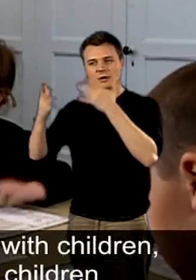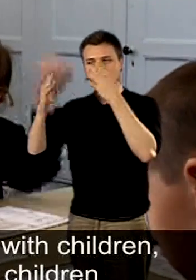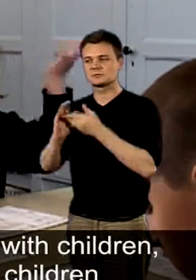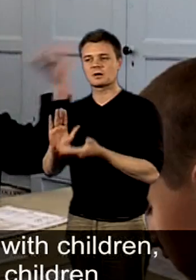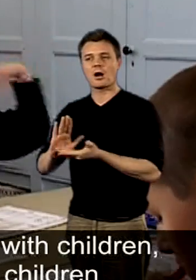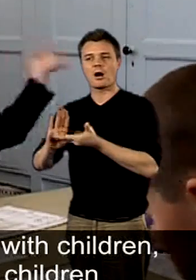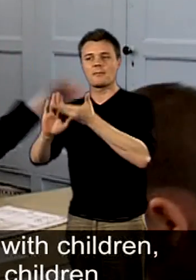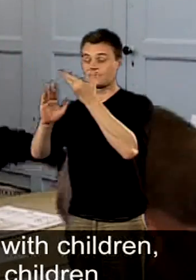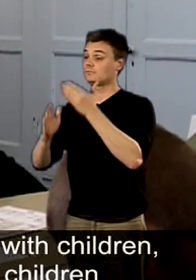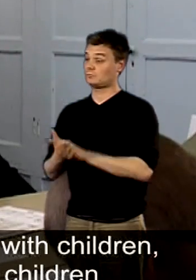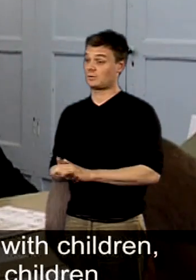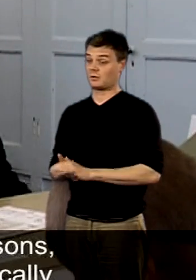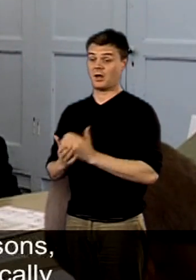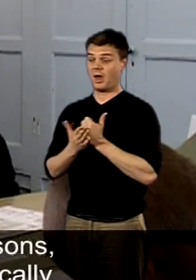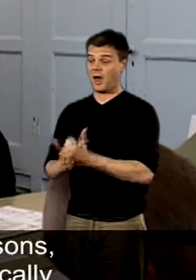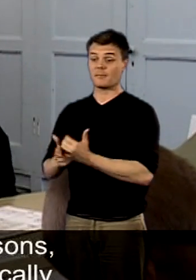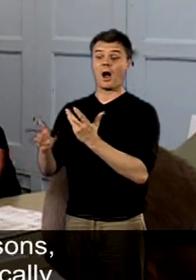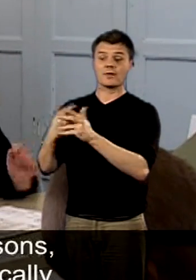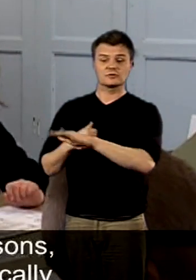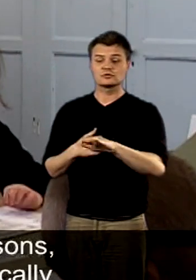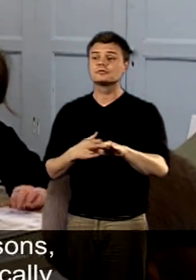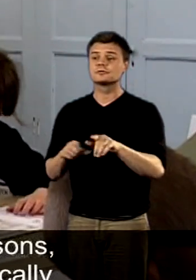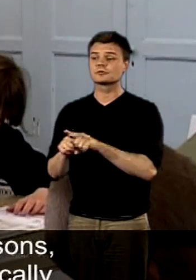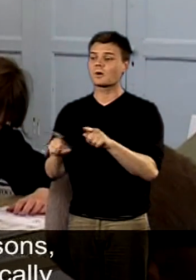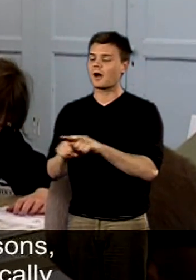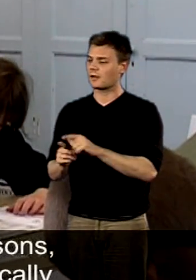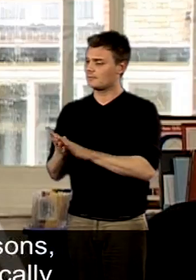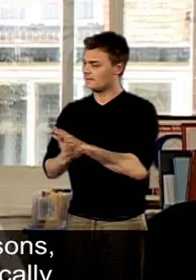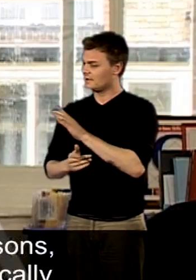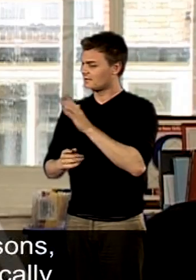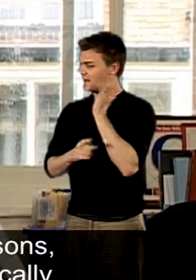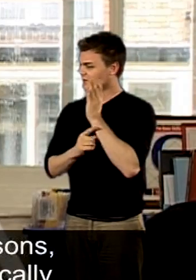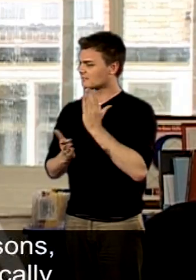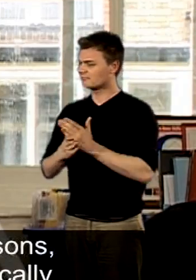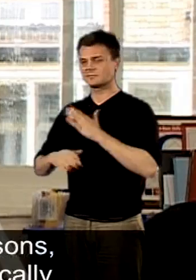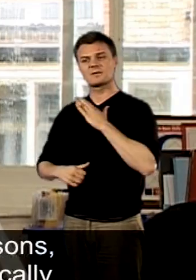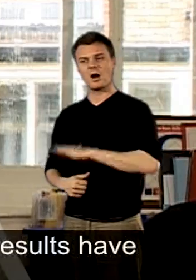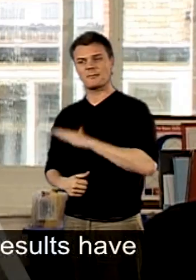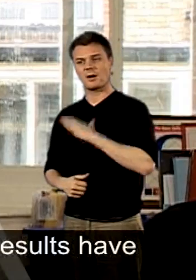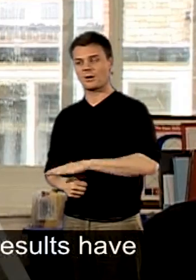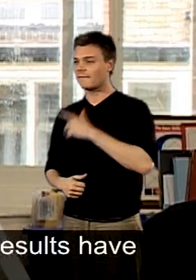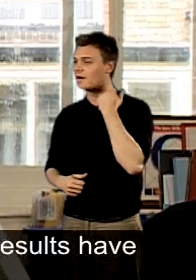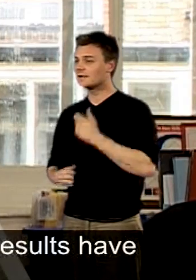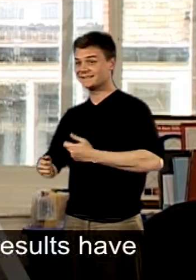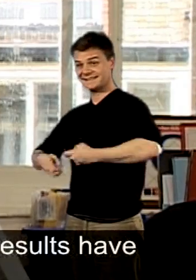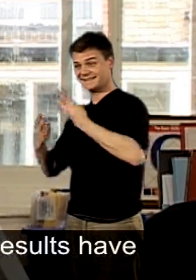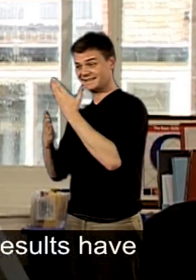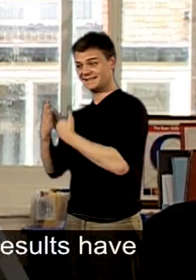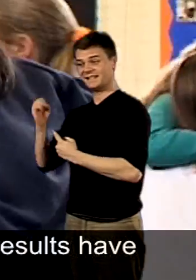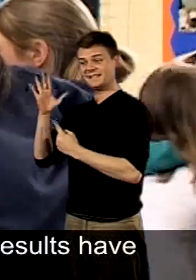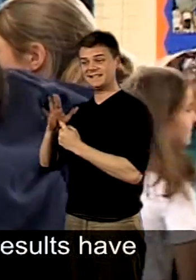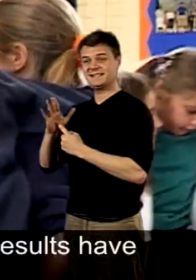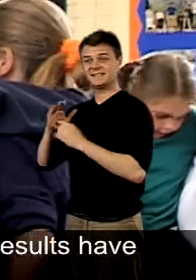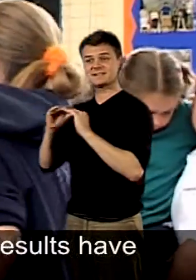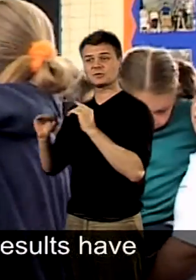raise the self-esteem of other children as well, and it allows for calmer lessons. And so we've actually found that our statistically, in Key Stage 1 and Key Stage 2,